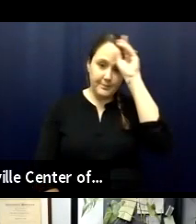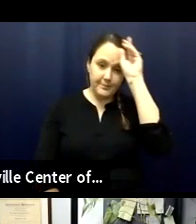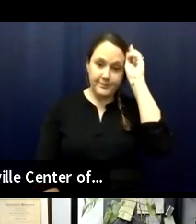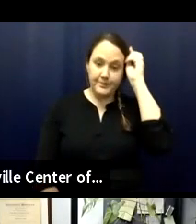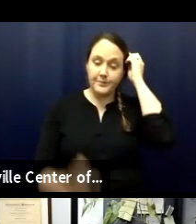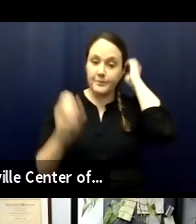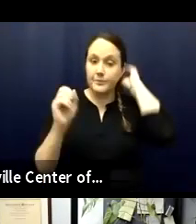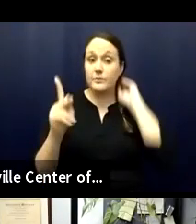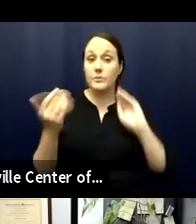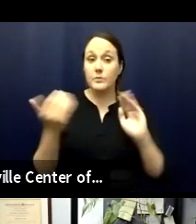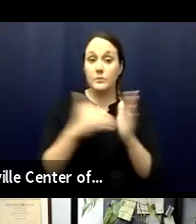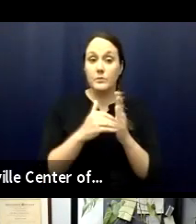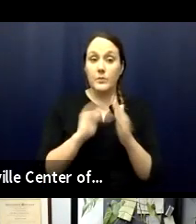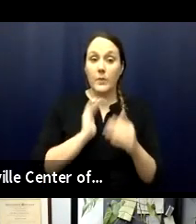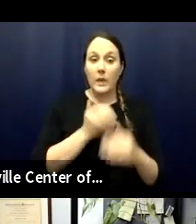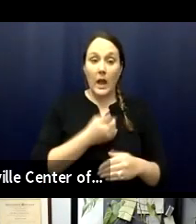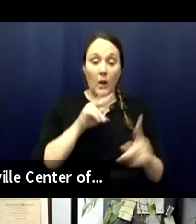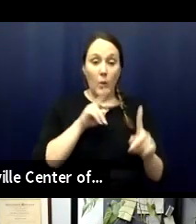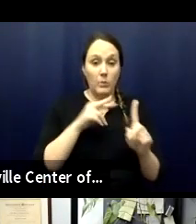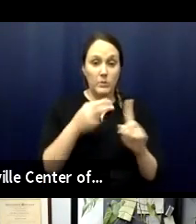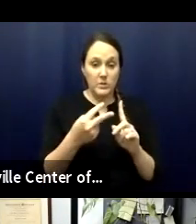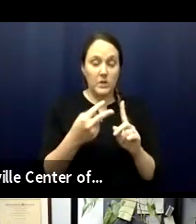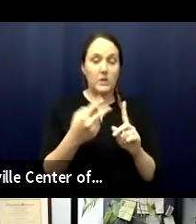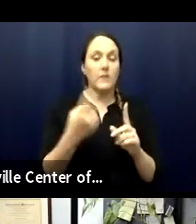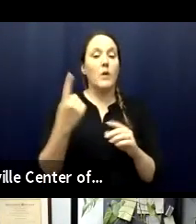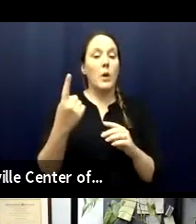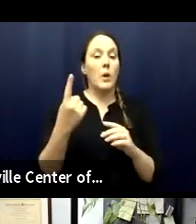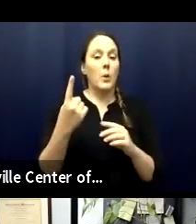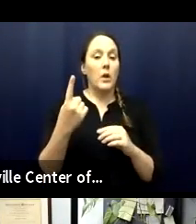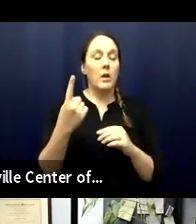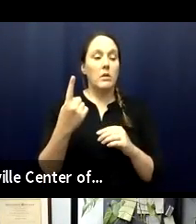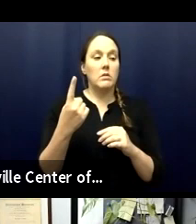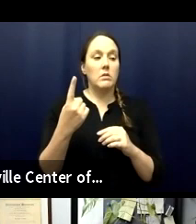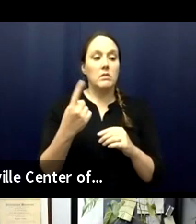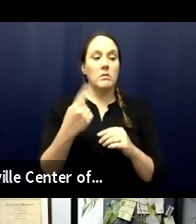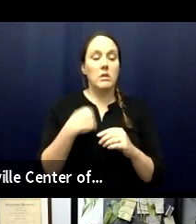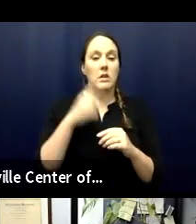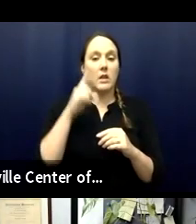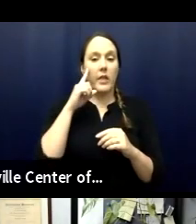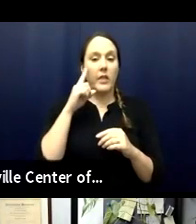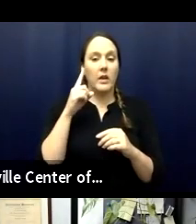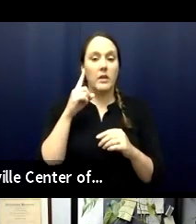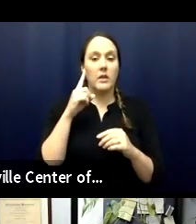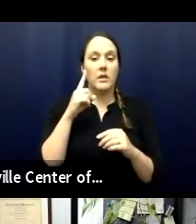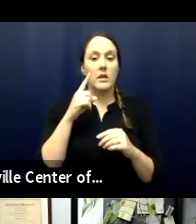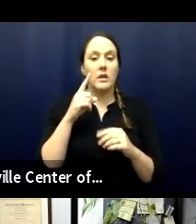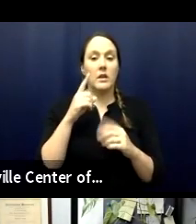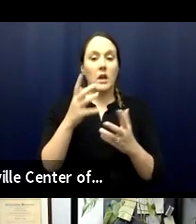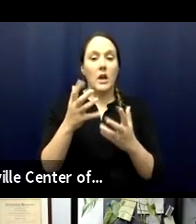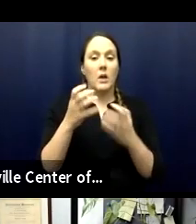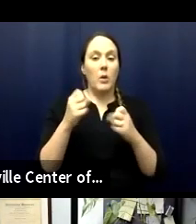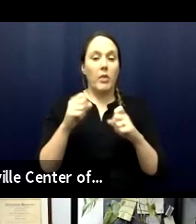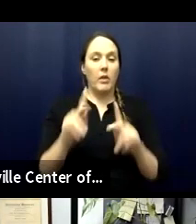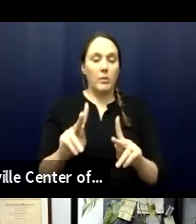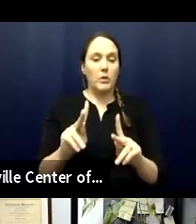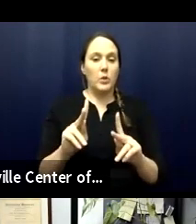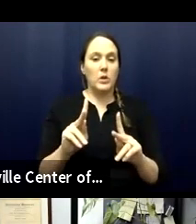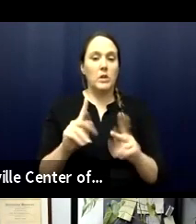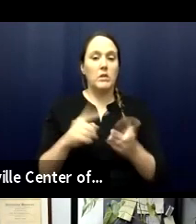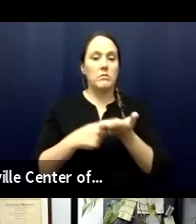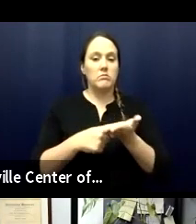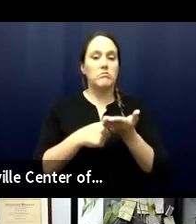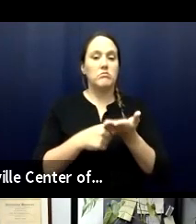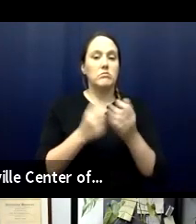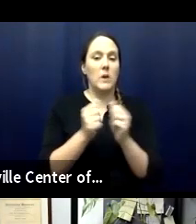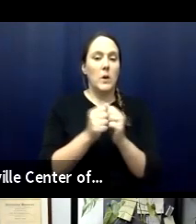So again, from our perspective, one, I think I would like the opportunity to chat with